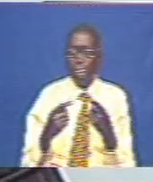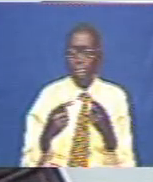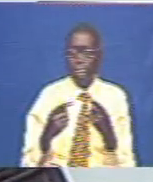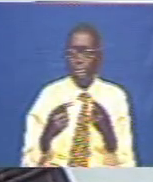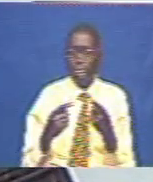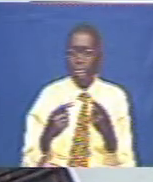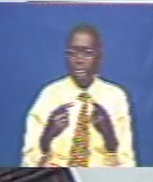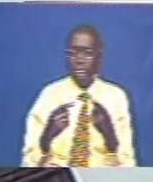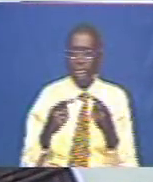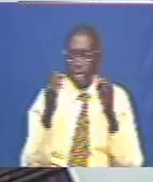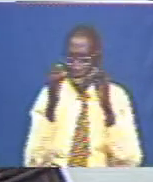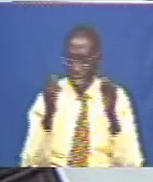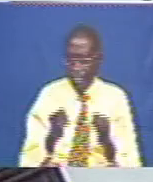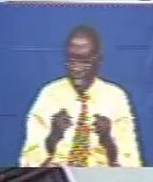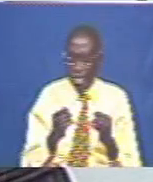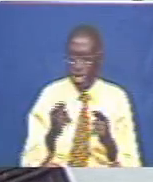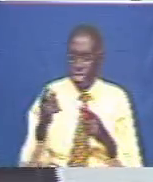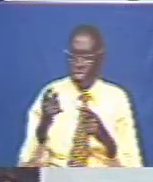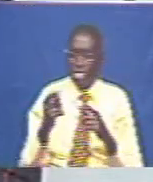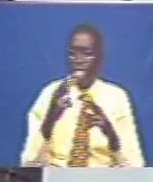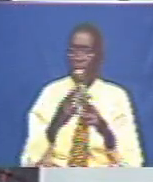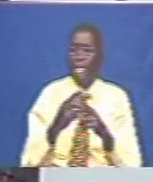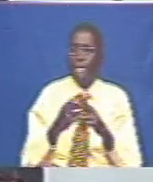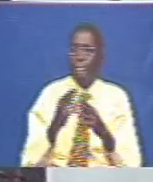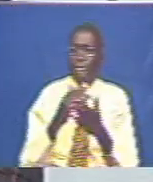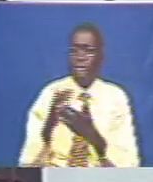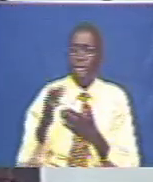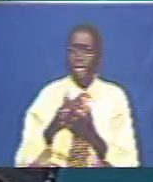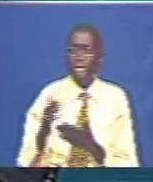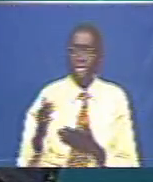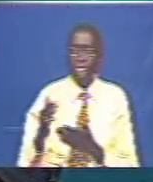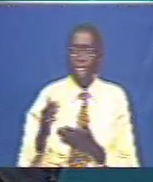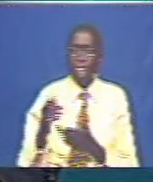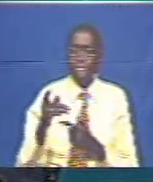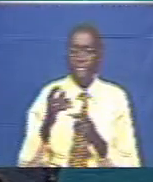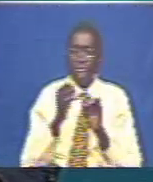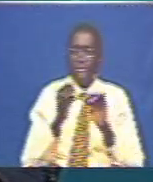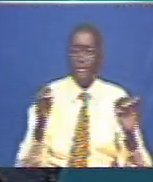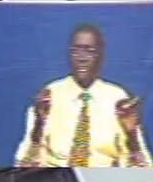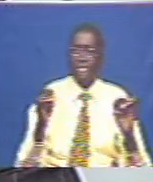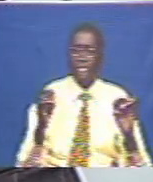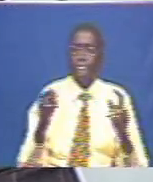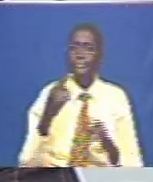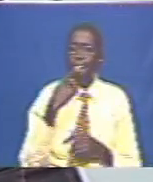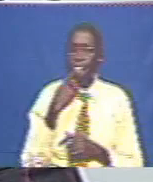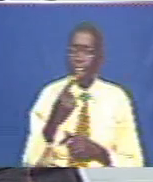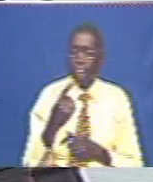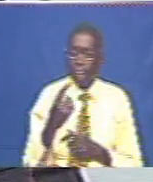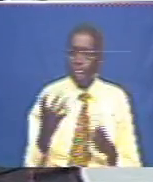identity and image of the cooperative movement in this country. Just identity and image, just as you had put it,